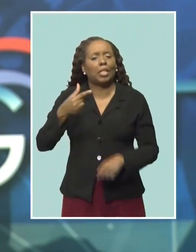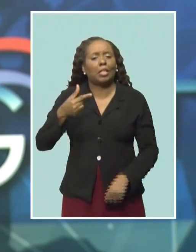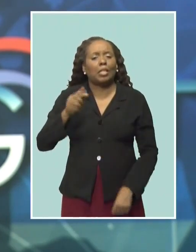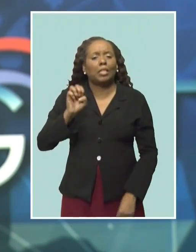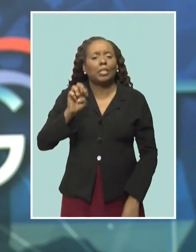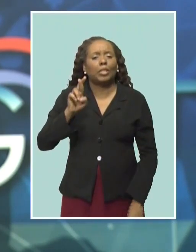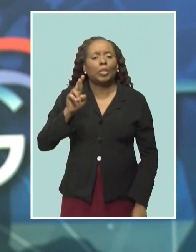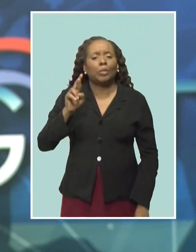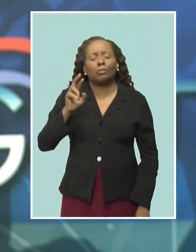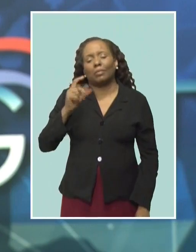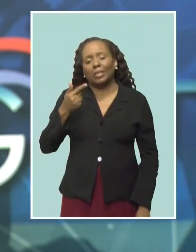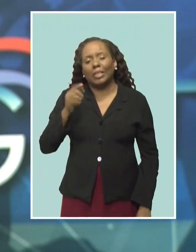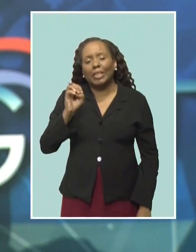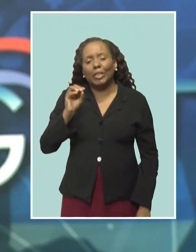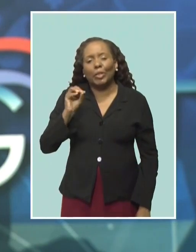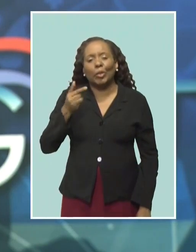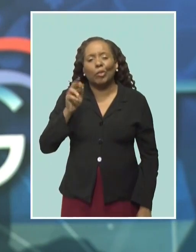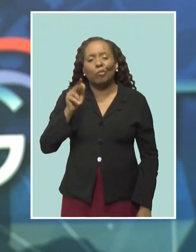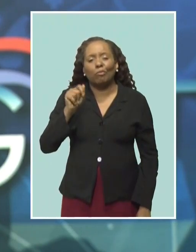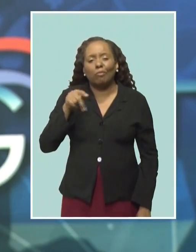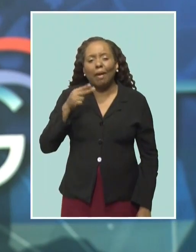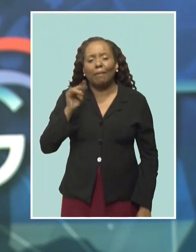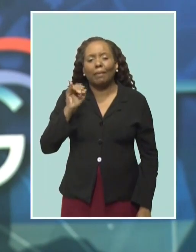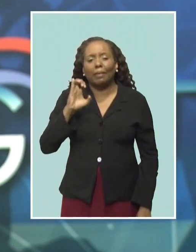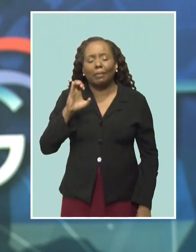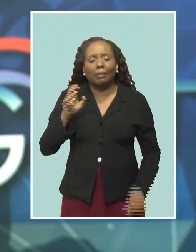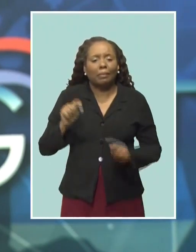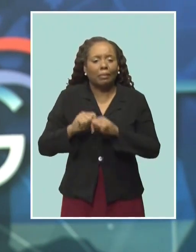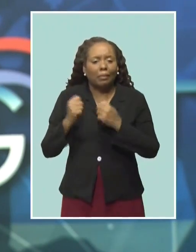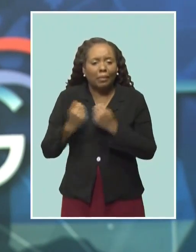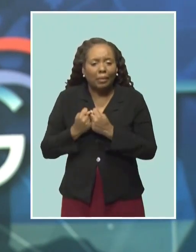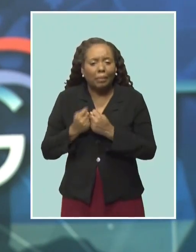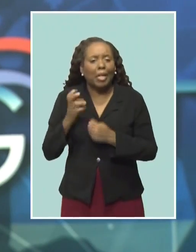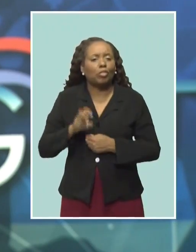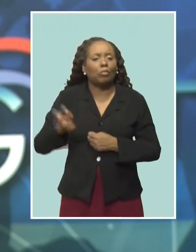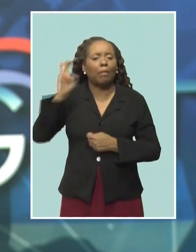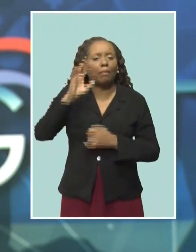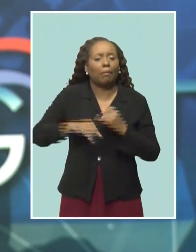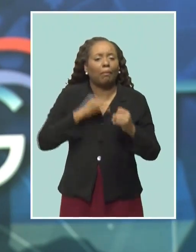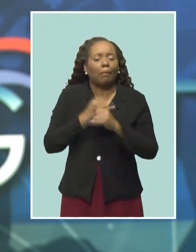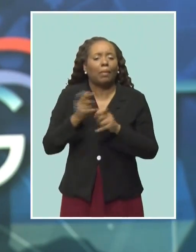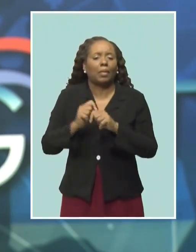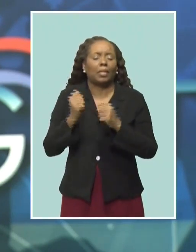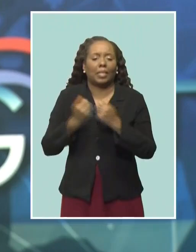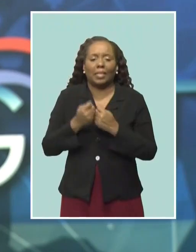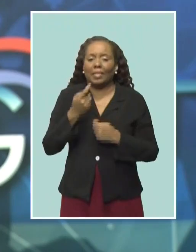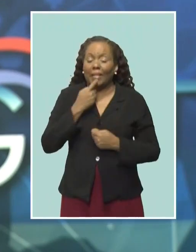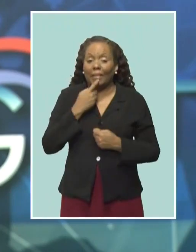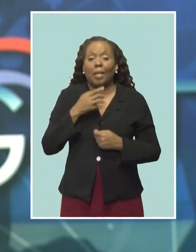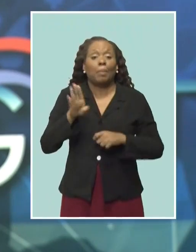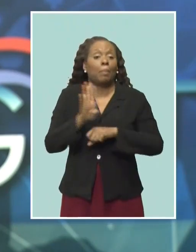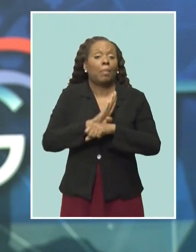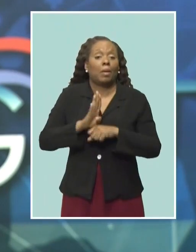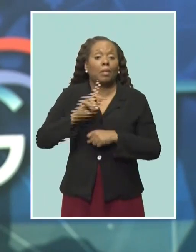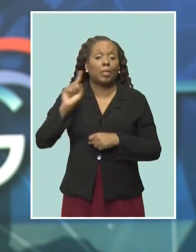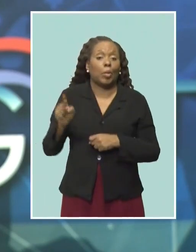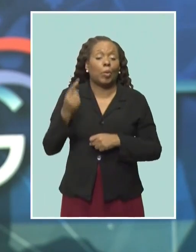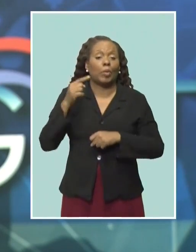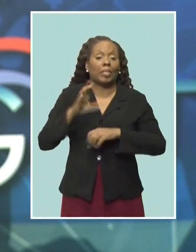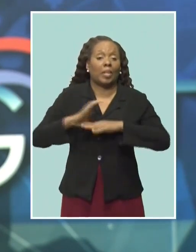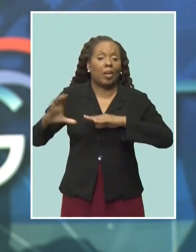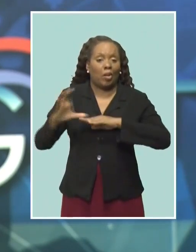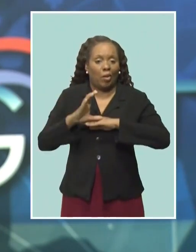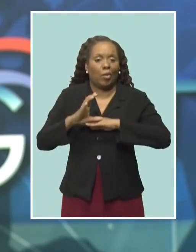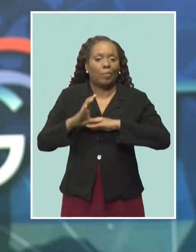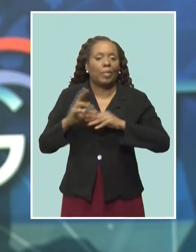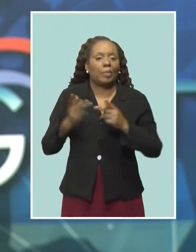Nat Geo Travelers International editorial teams had recognized Bridgetown as the only regional destination in its